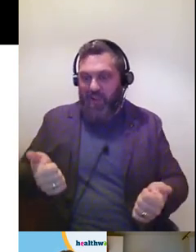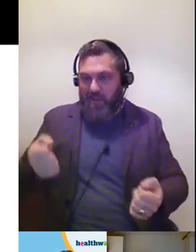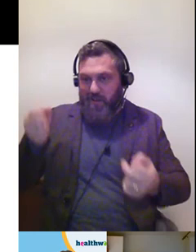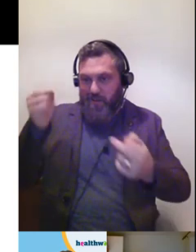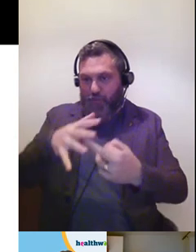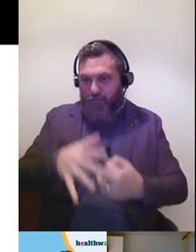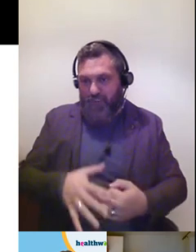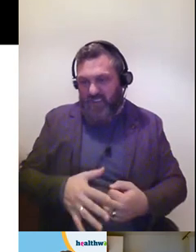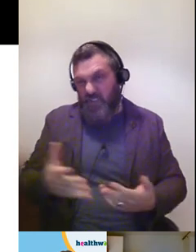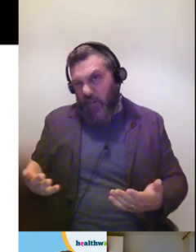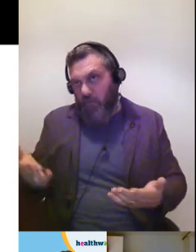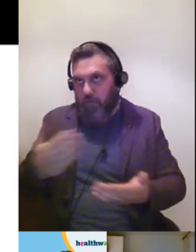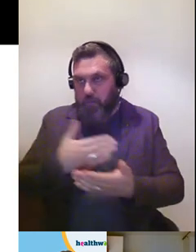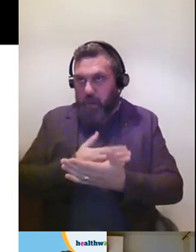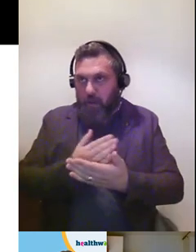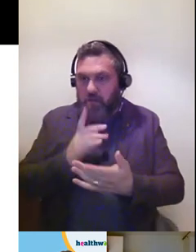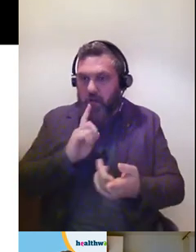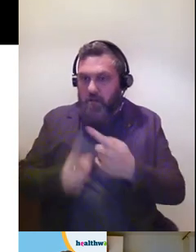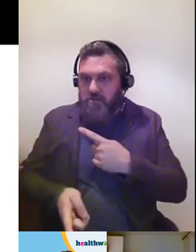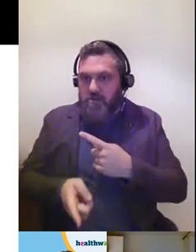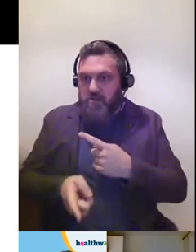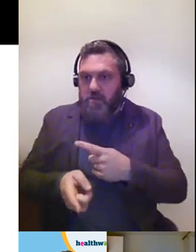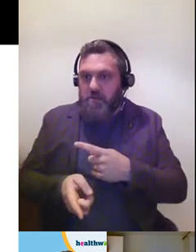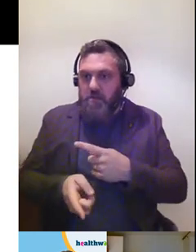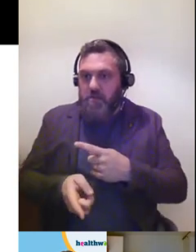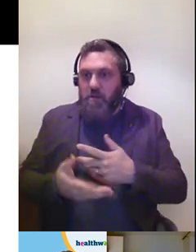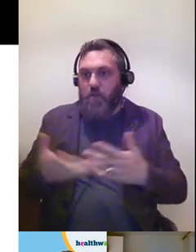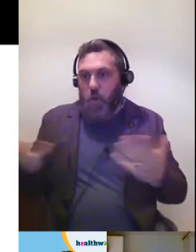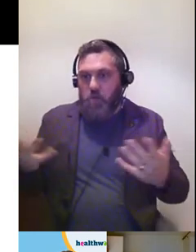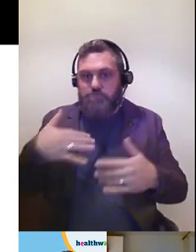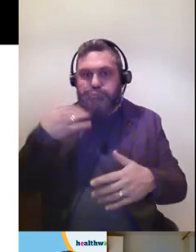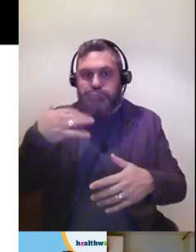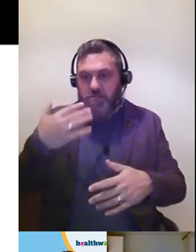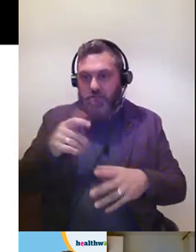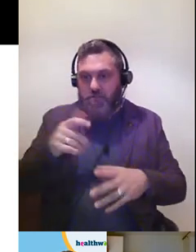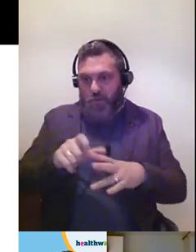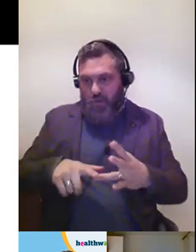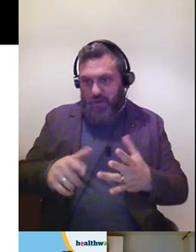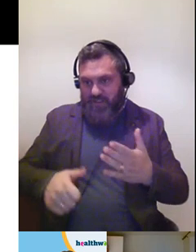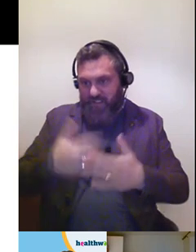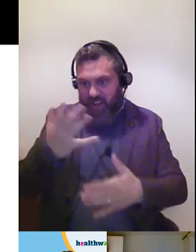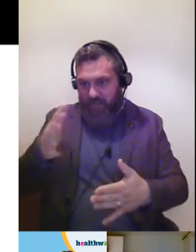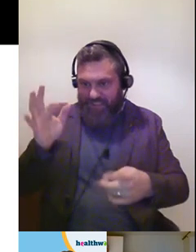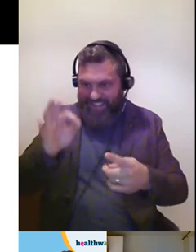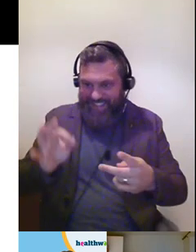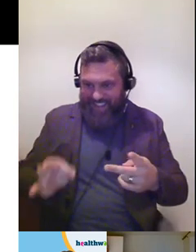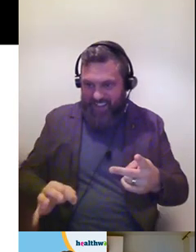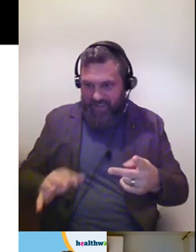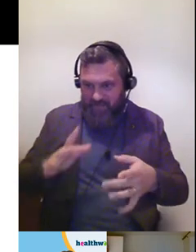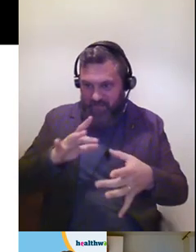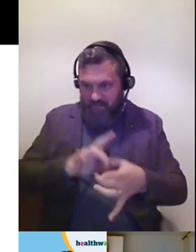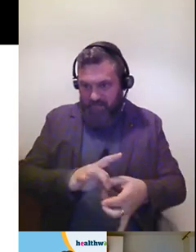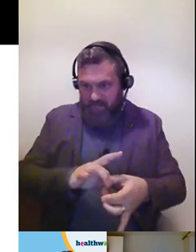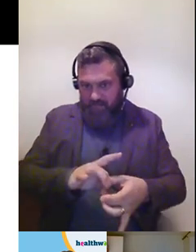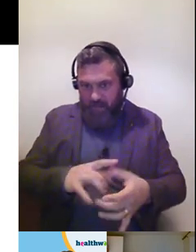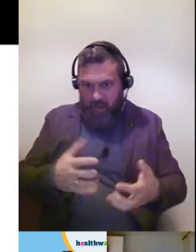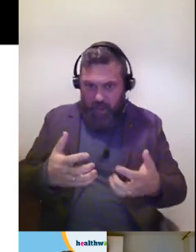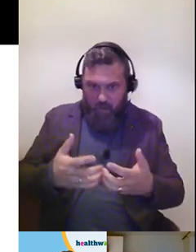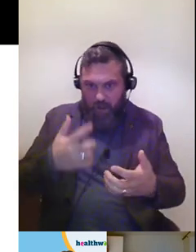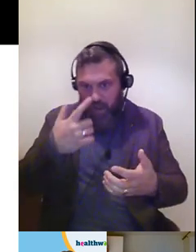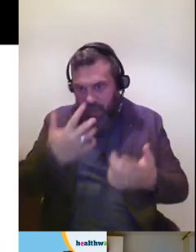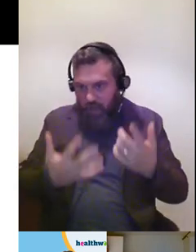I've sort of partially answered that. There is, of course, more to do to develop the detail of exactly how these things will